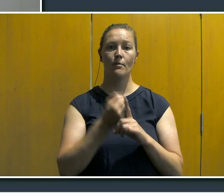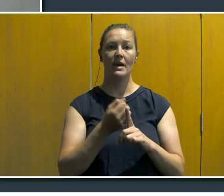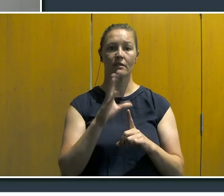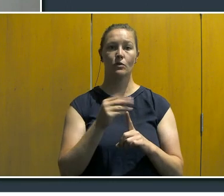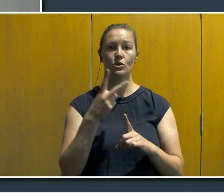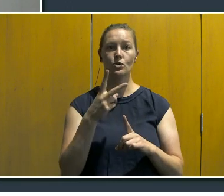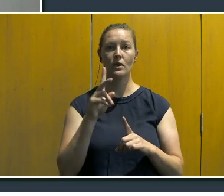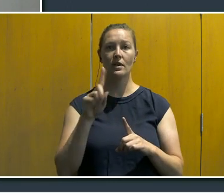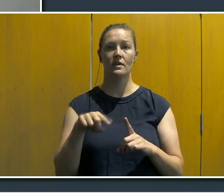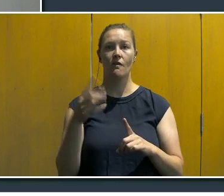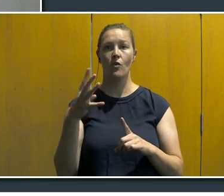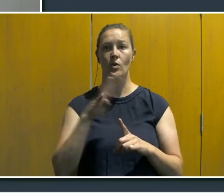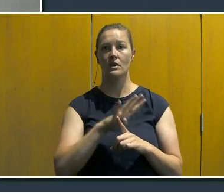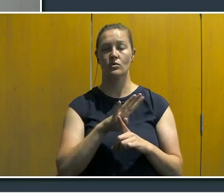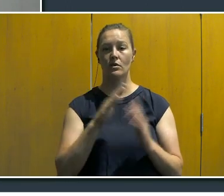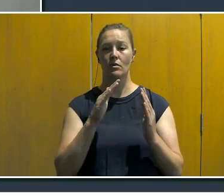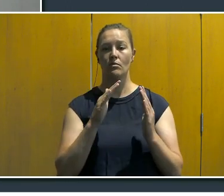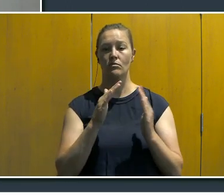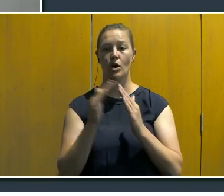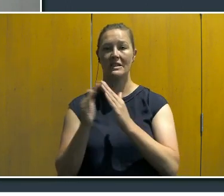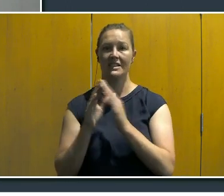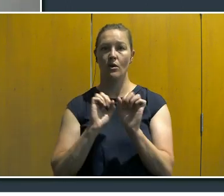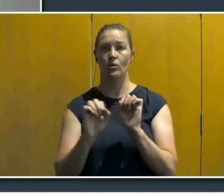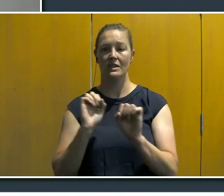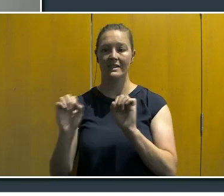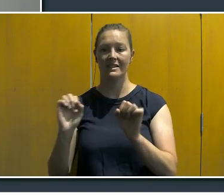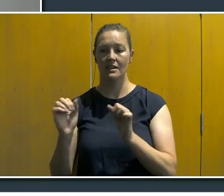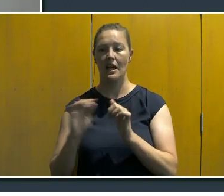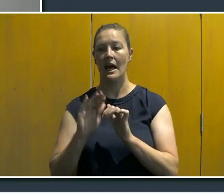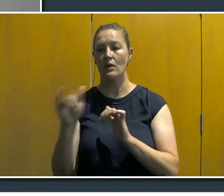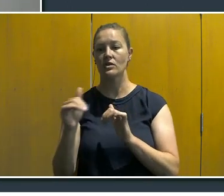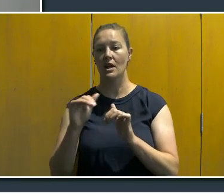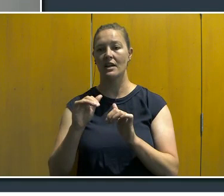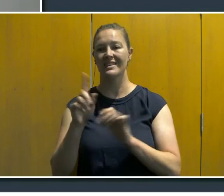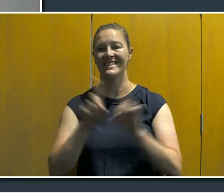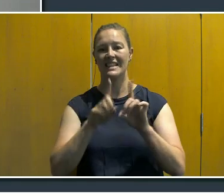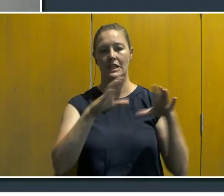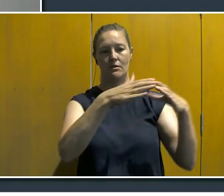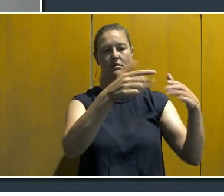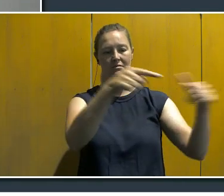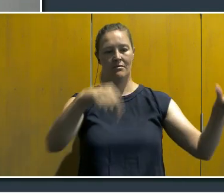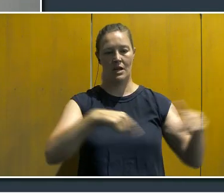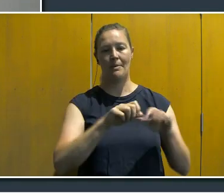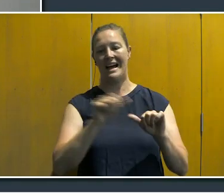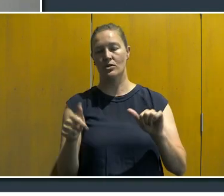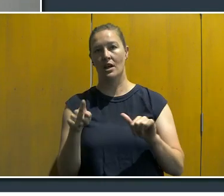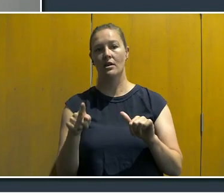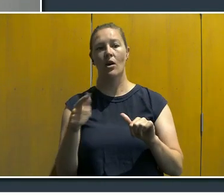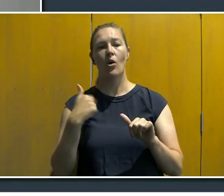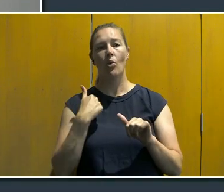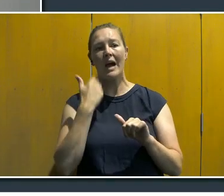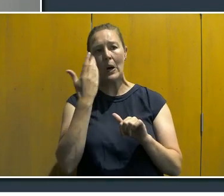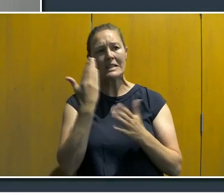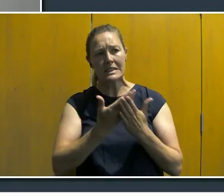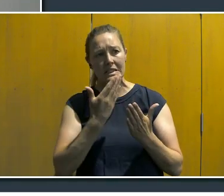who are outside the urban boundary of Napier. We don't make excessive demands on the council